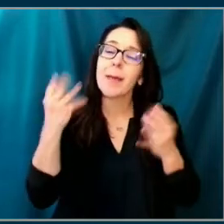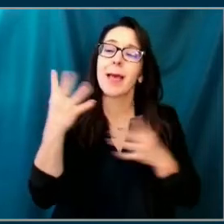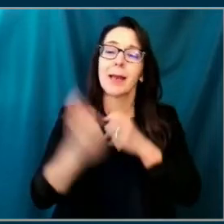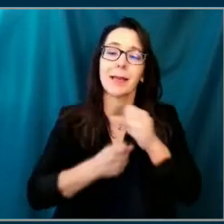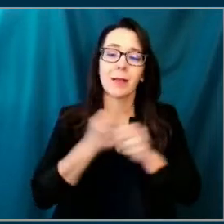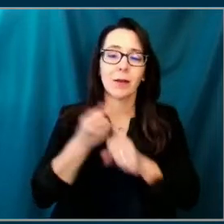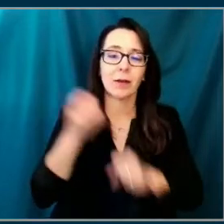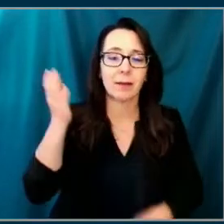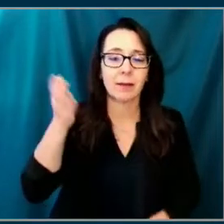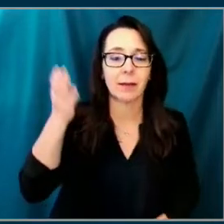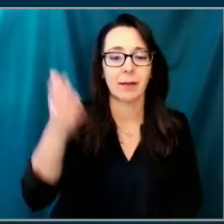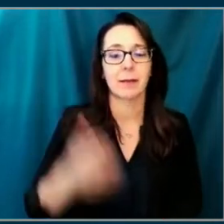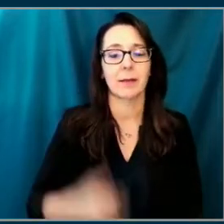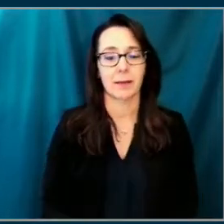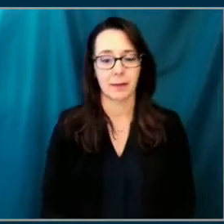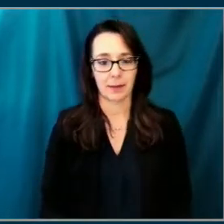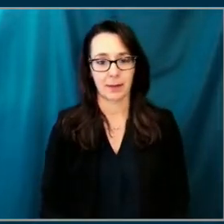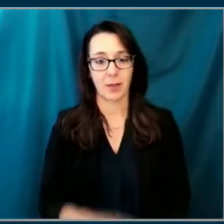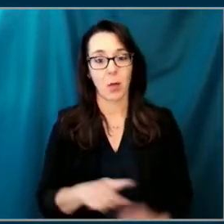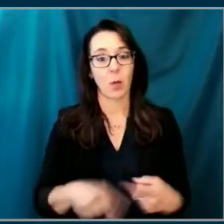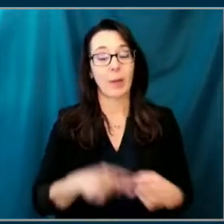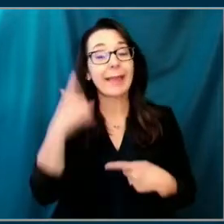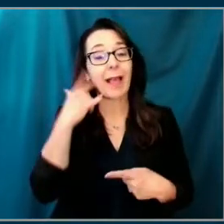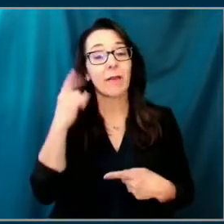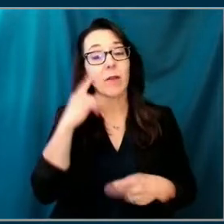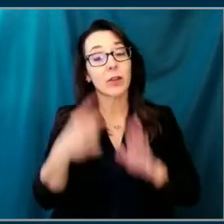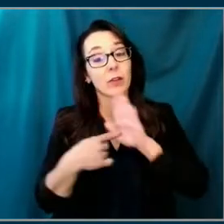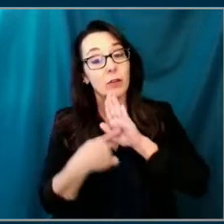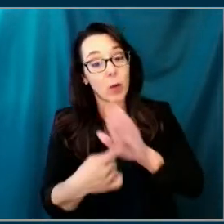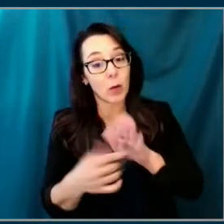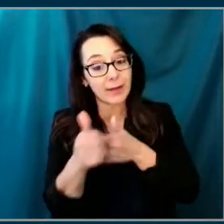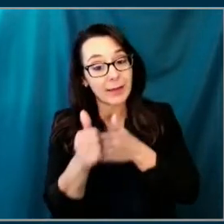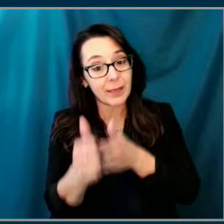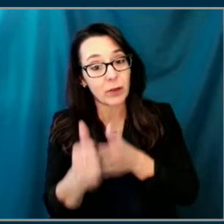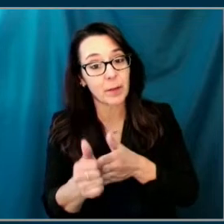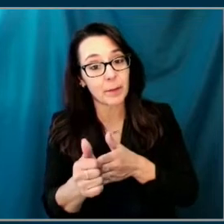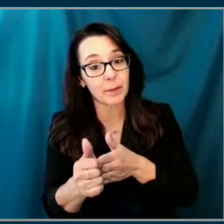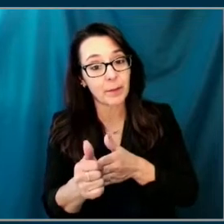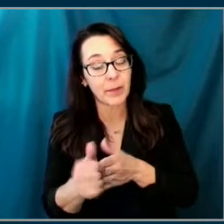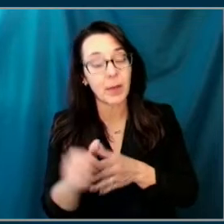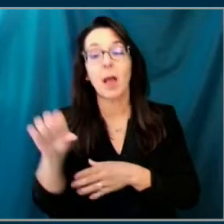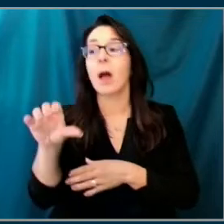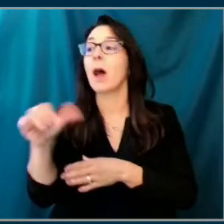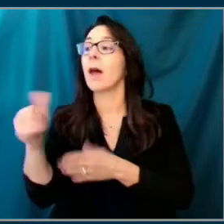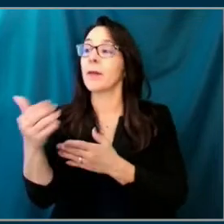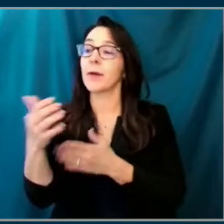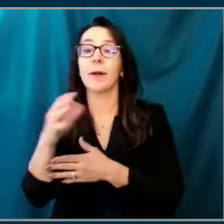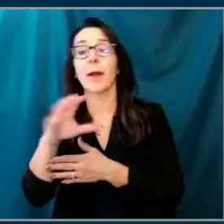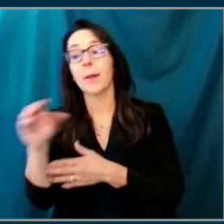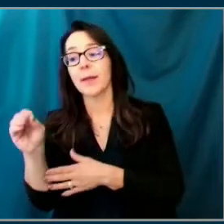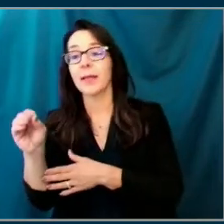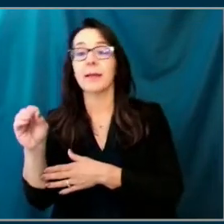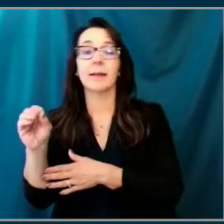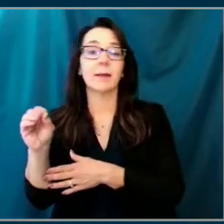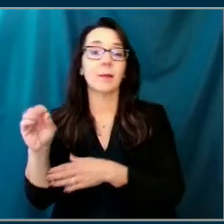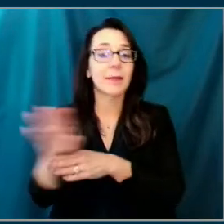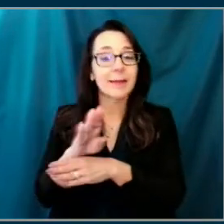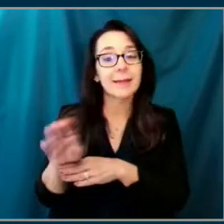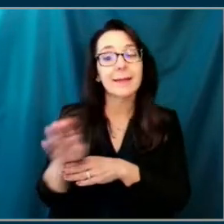When California shows leadership, other governments, businesses, and private citizens soon